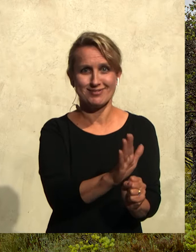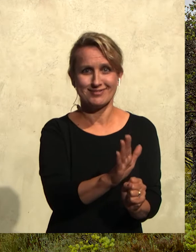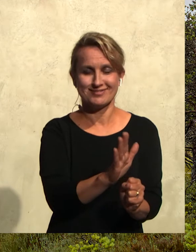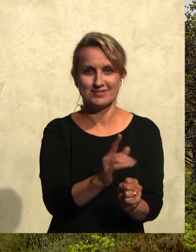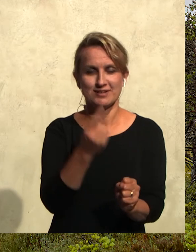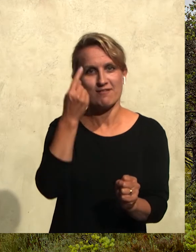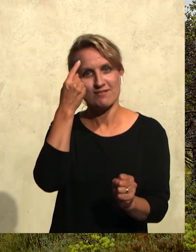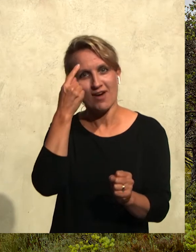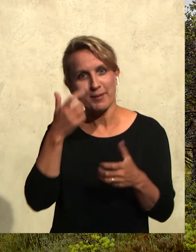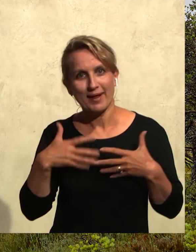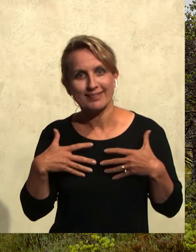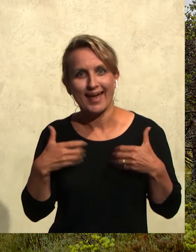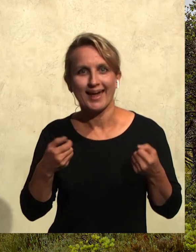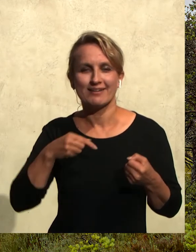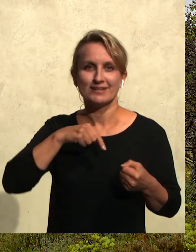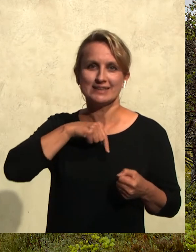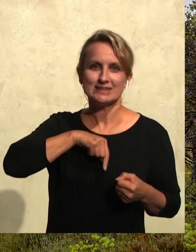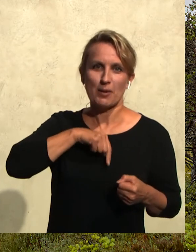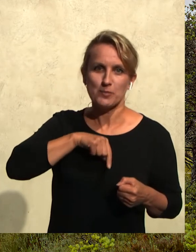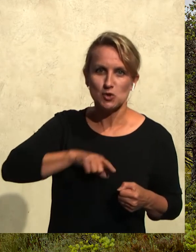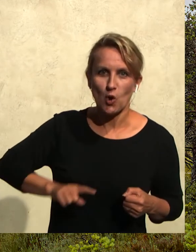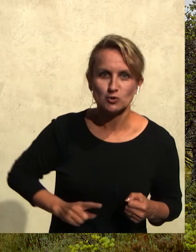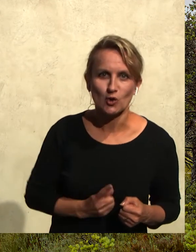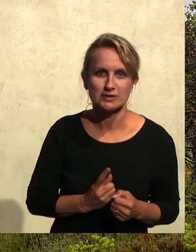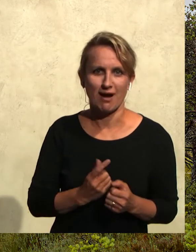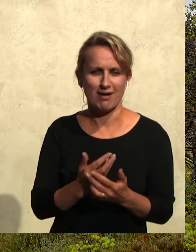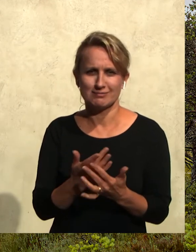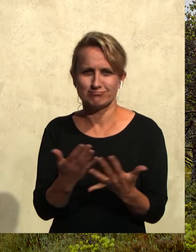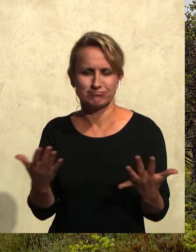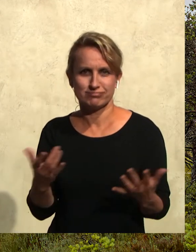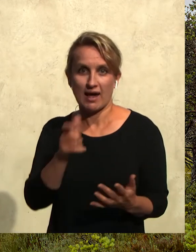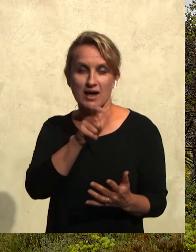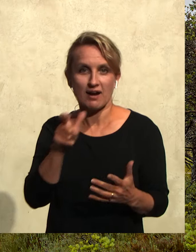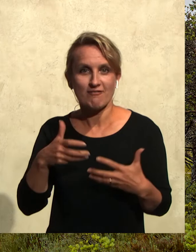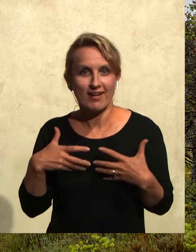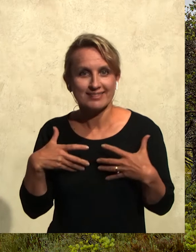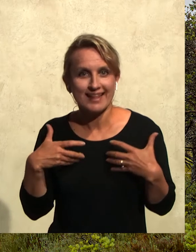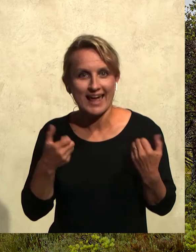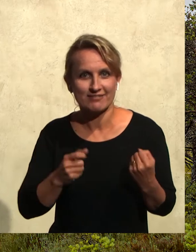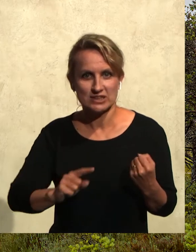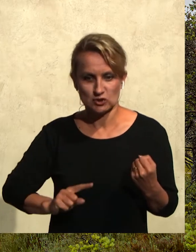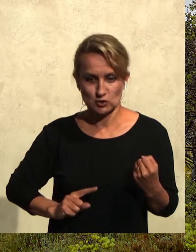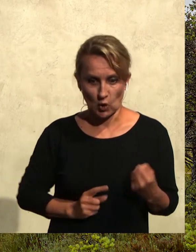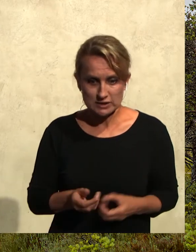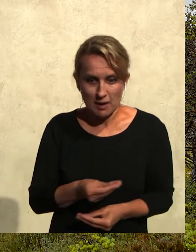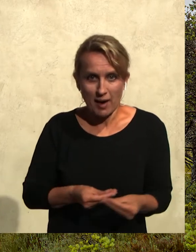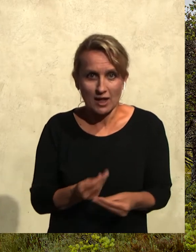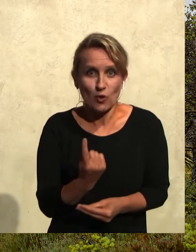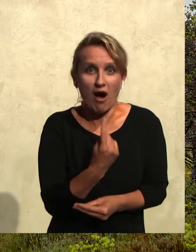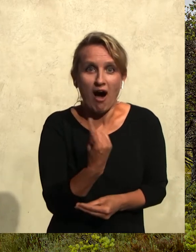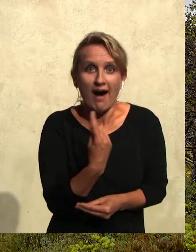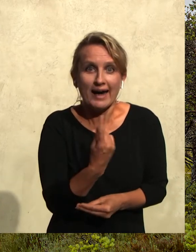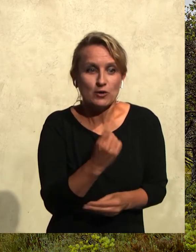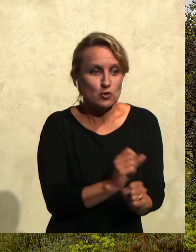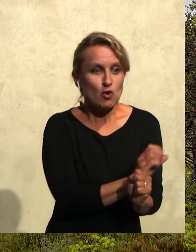disability. So at a public health level, socioeconomic level, it's not just COVID-19 that is an invisible threat. I think we have